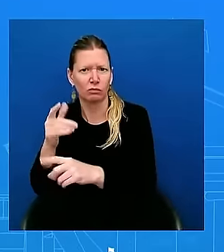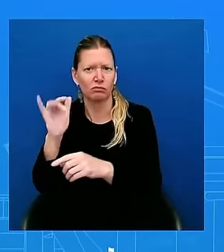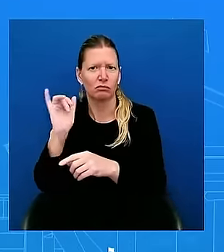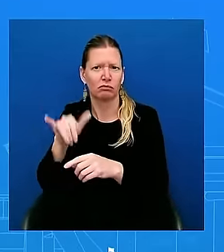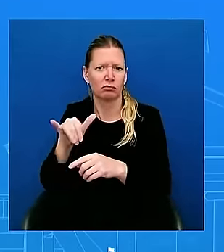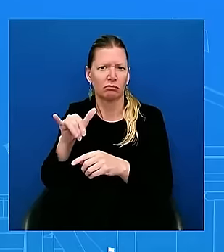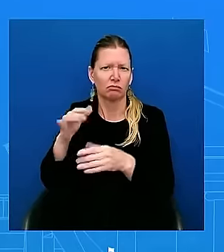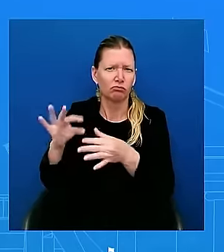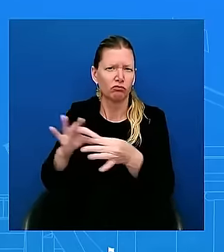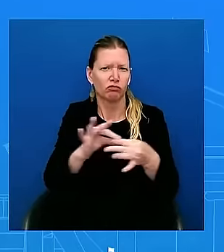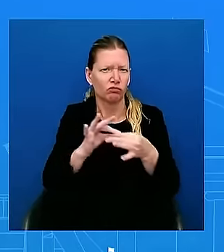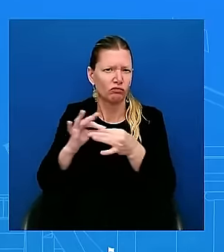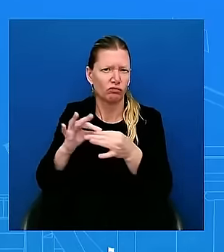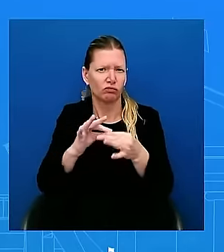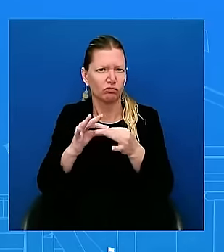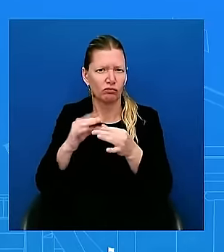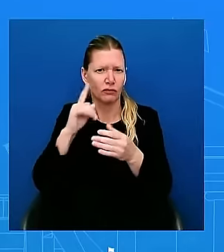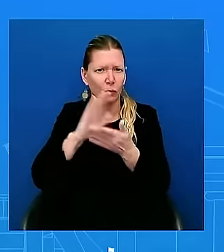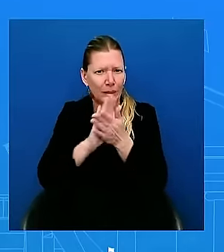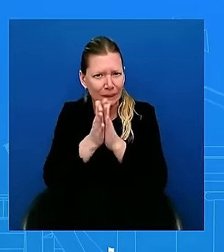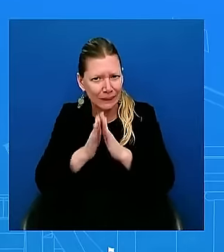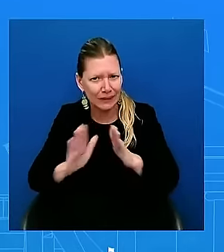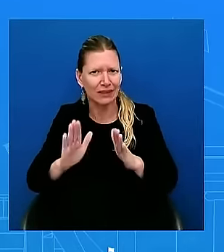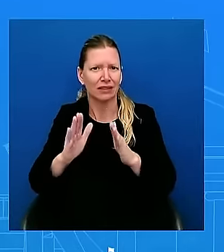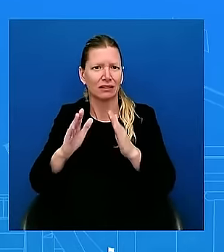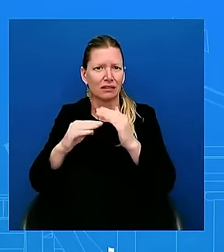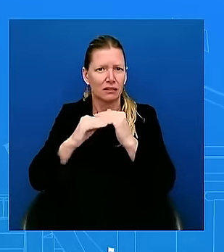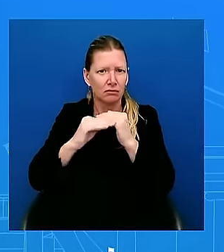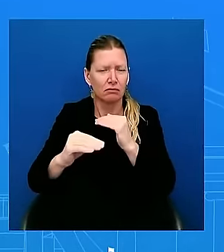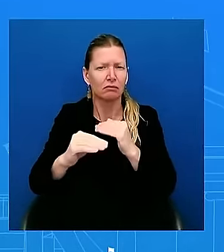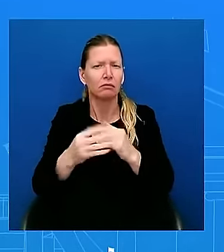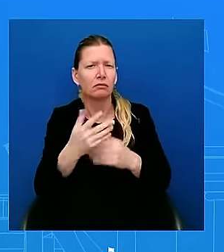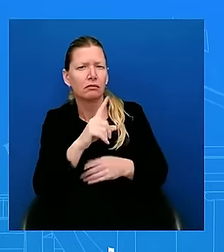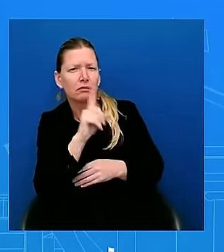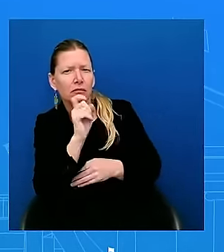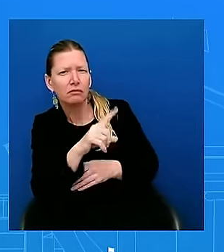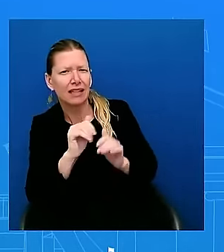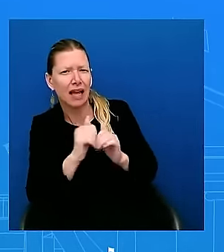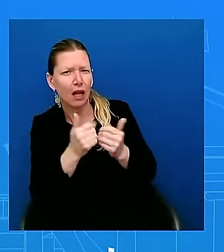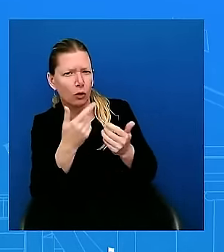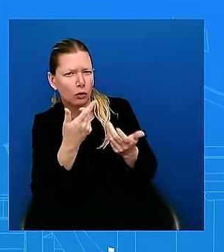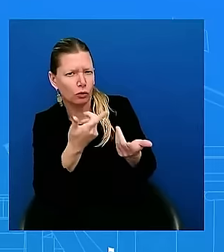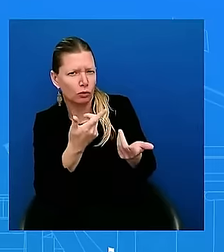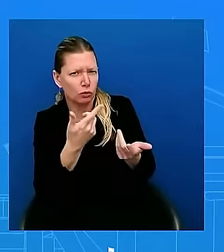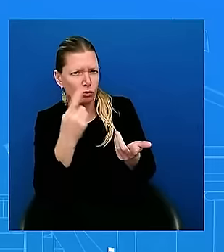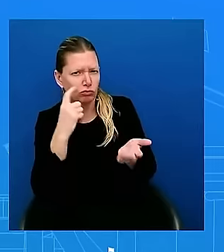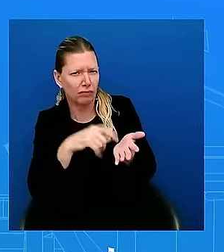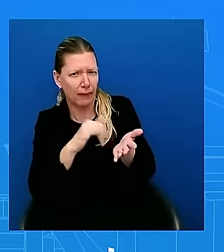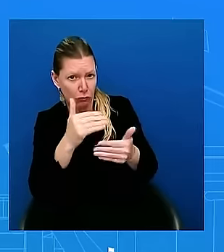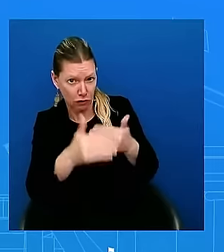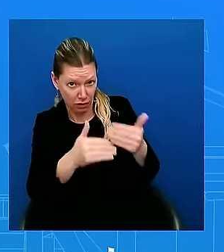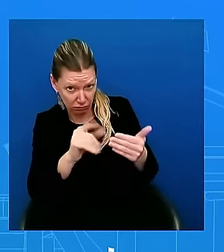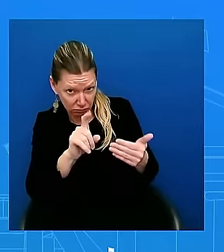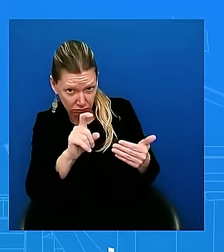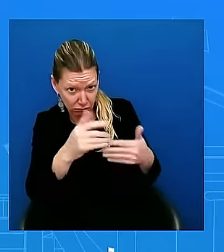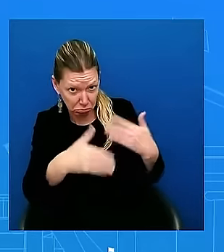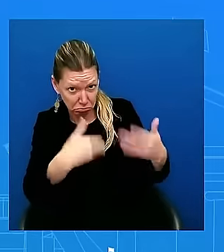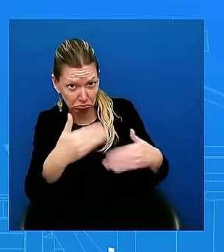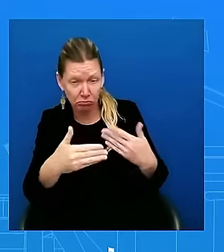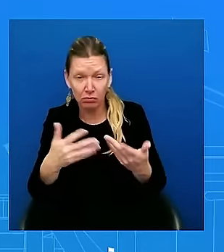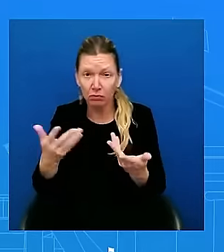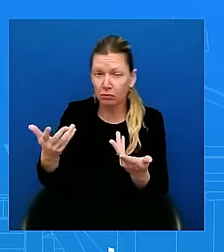right now? It's ongoing, and still a lot of work is being done. I mean, if you want me to give it a, you know, report card, I can't do that, but I can tell you that